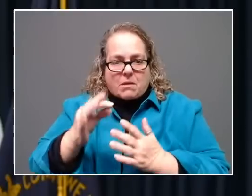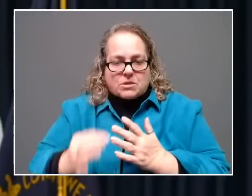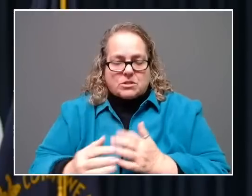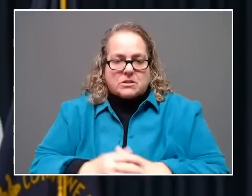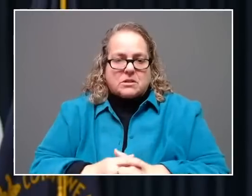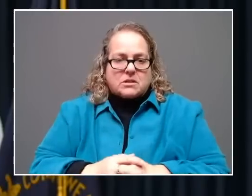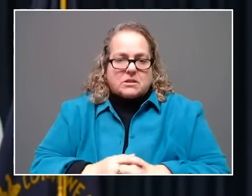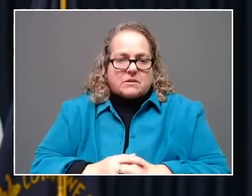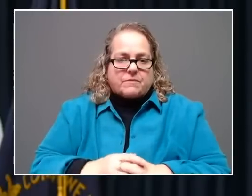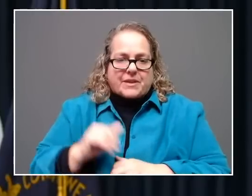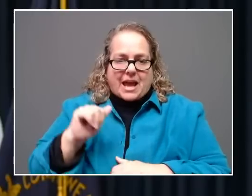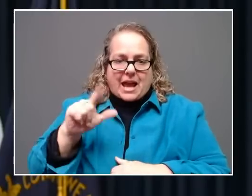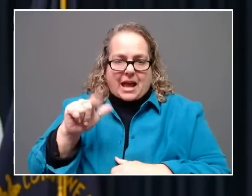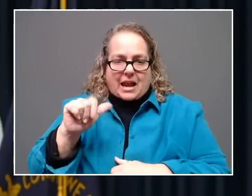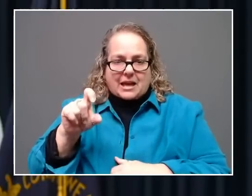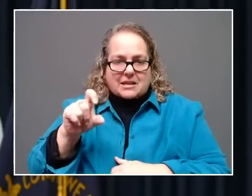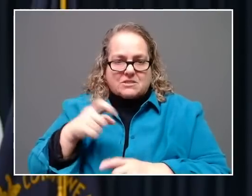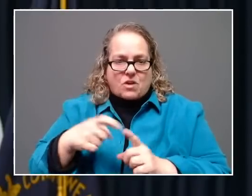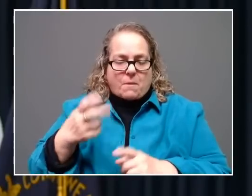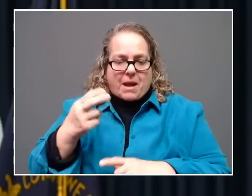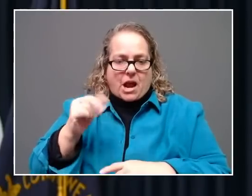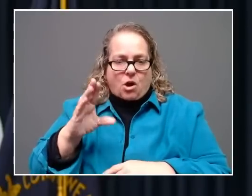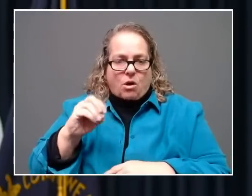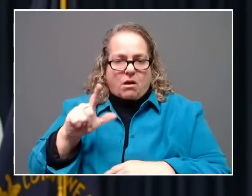Alex Akisto from the Herald Leader.